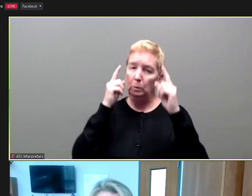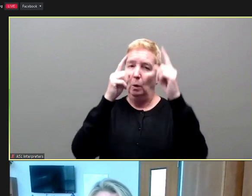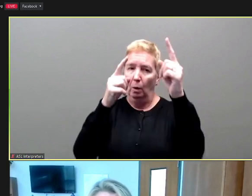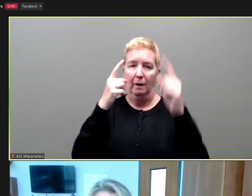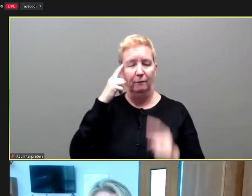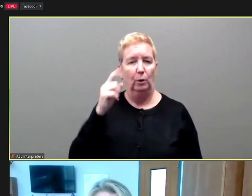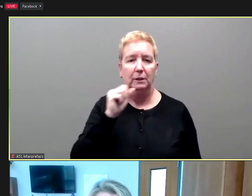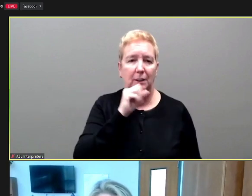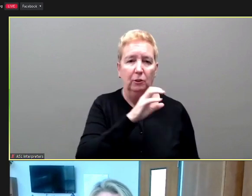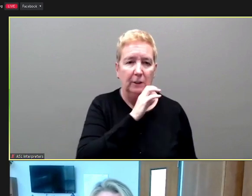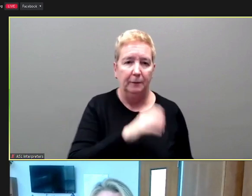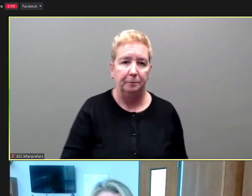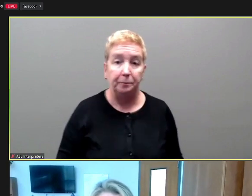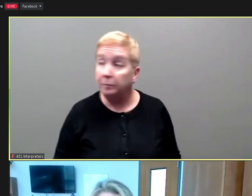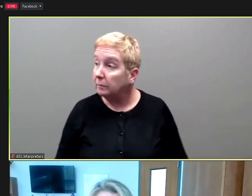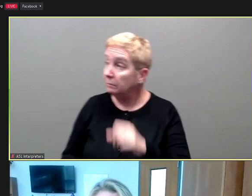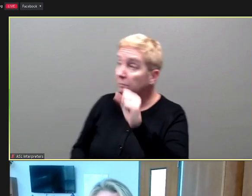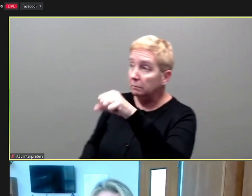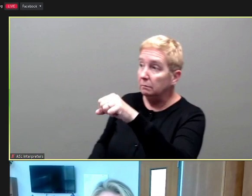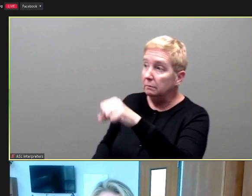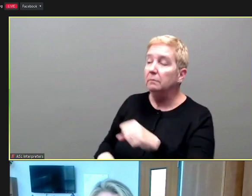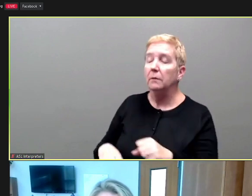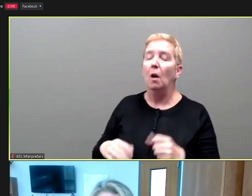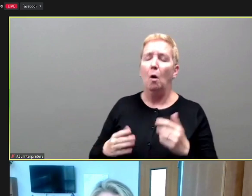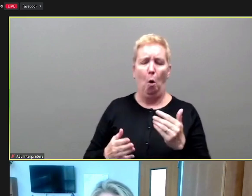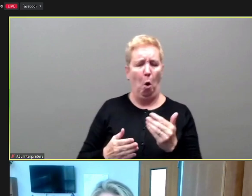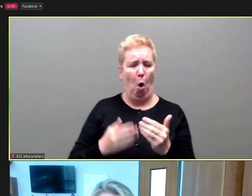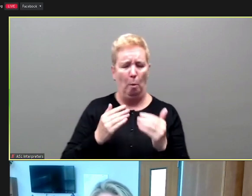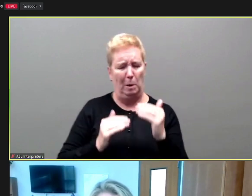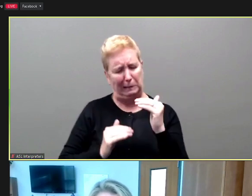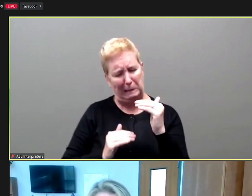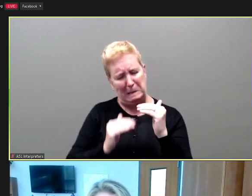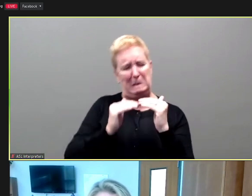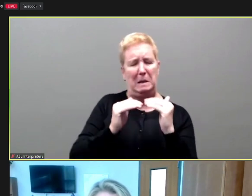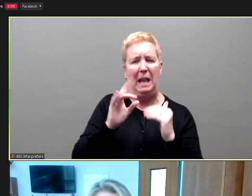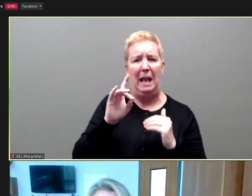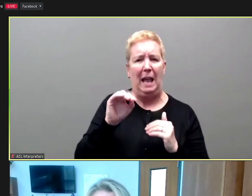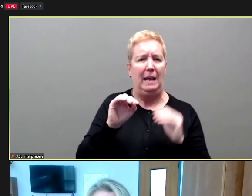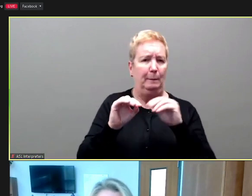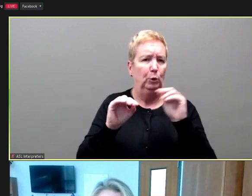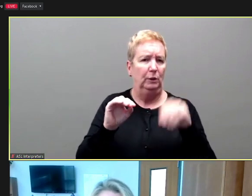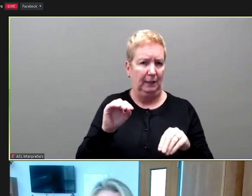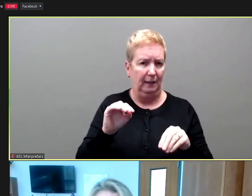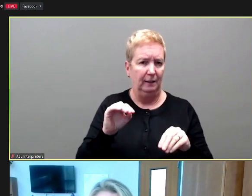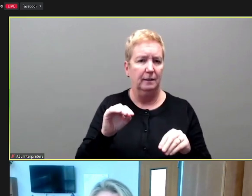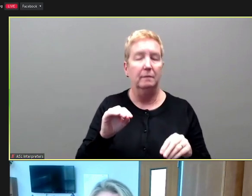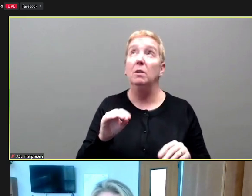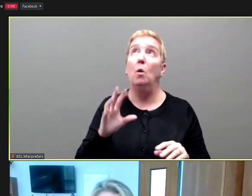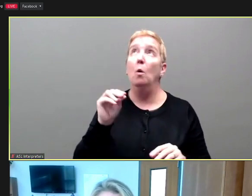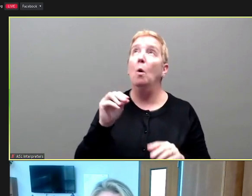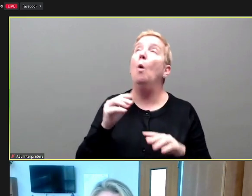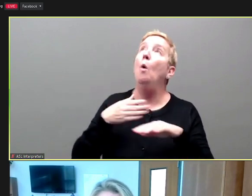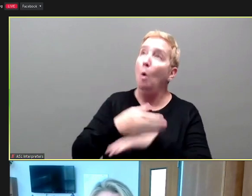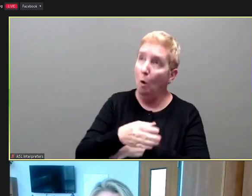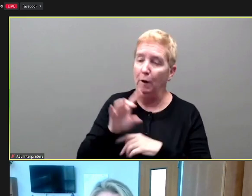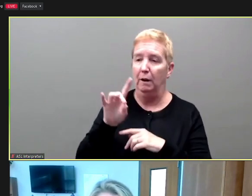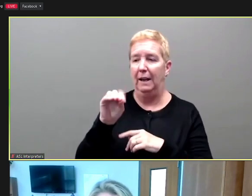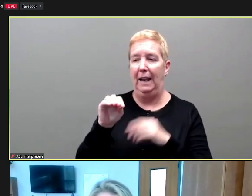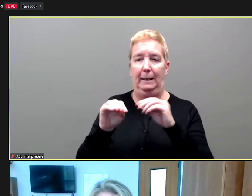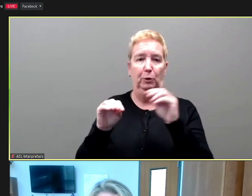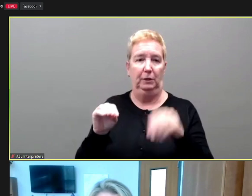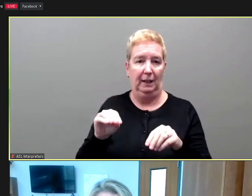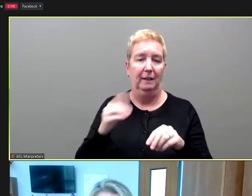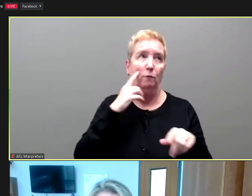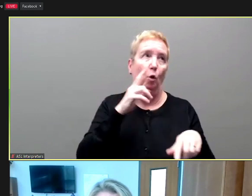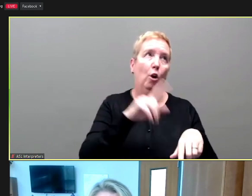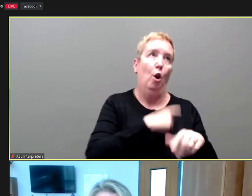share that. It was almost 80% it was actually over 80% in long-term